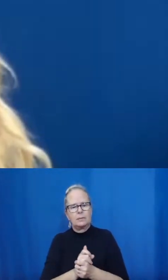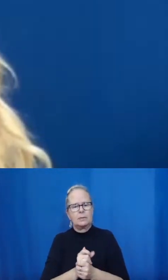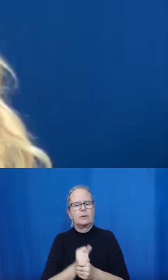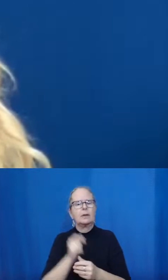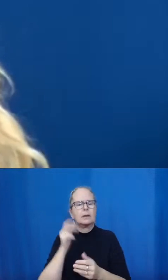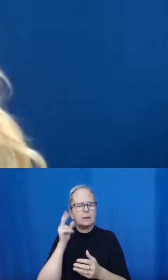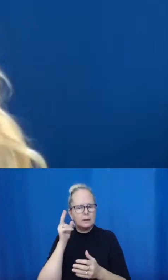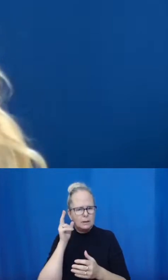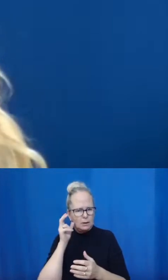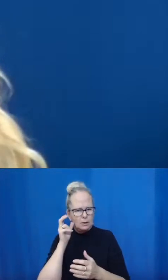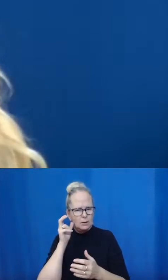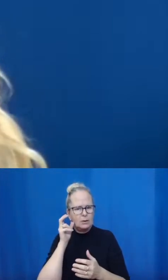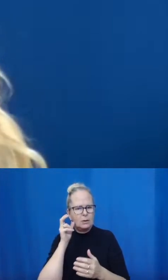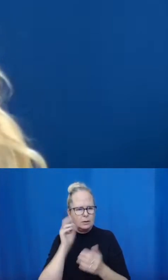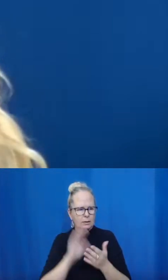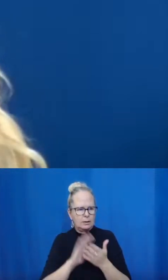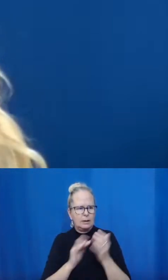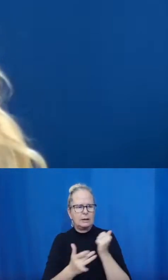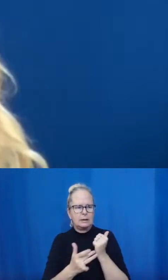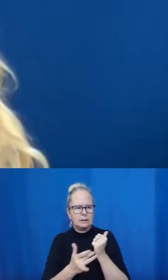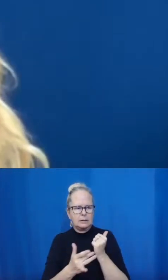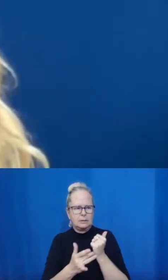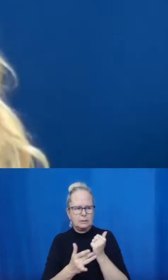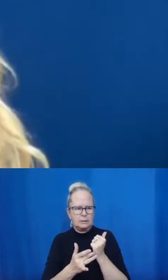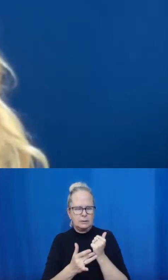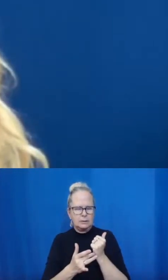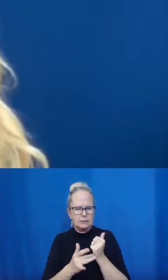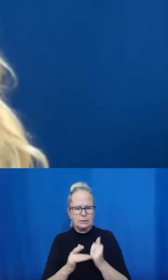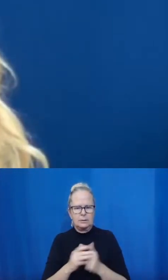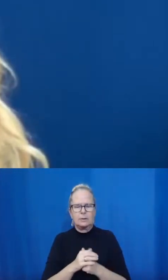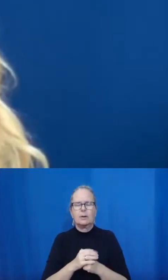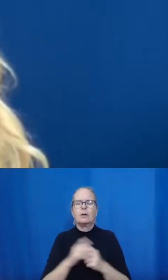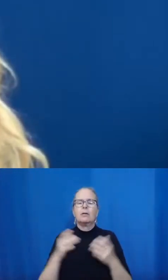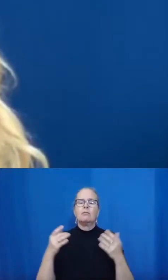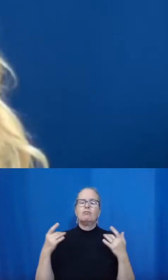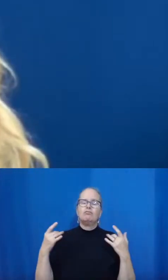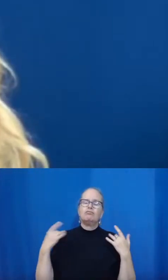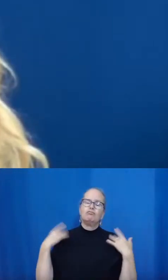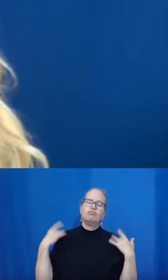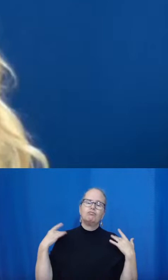I feel to a lack of clarity is impacted